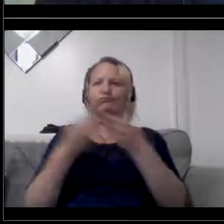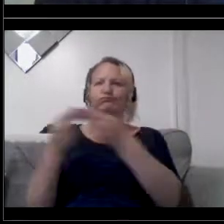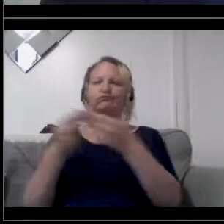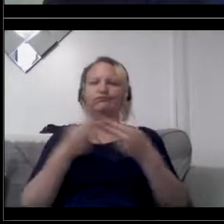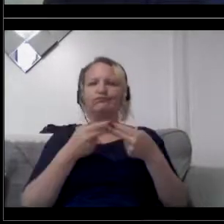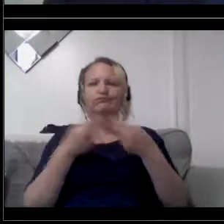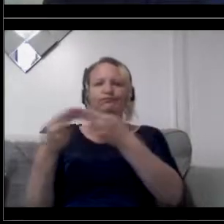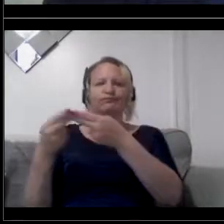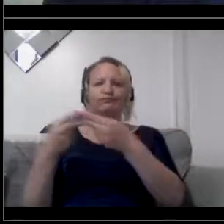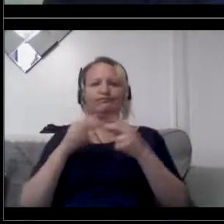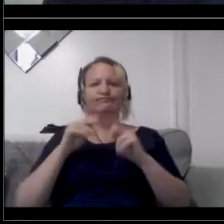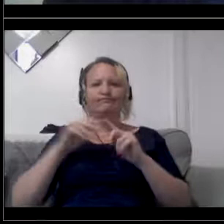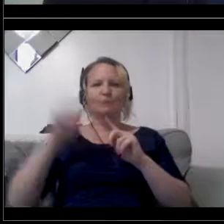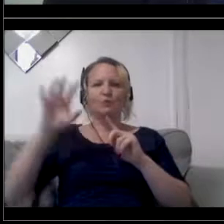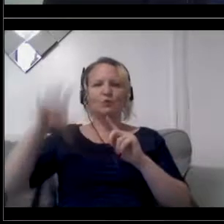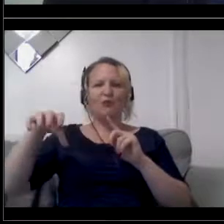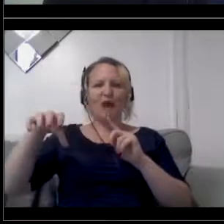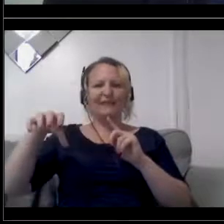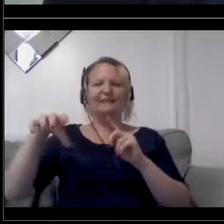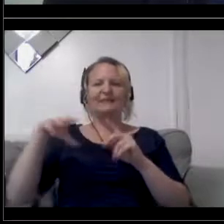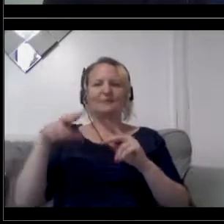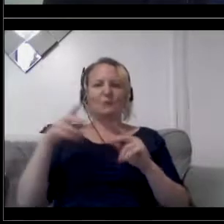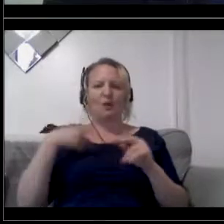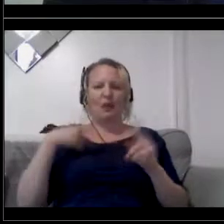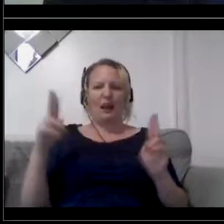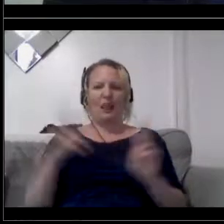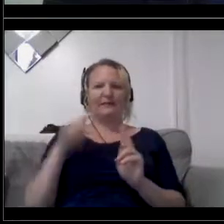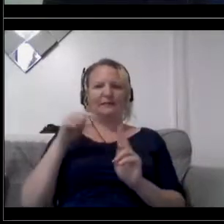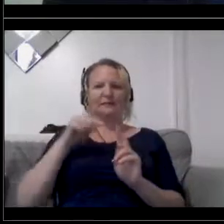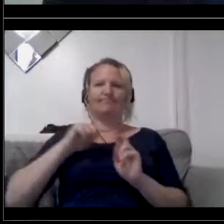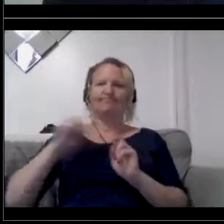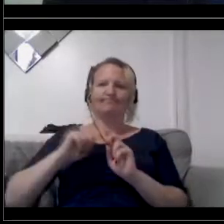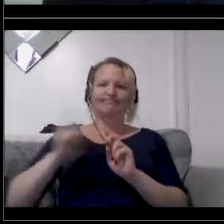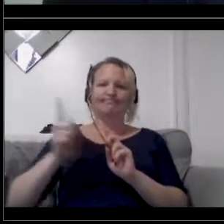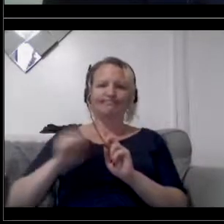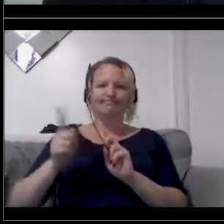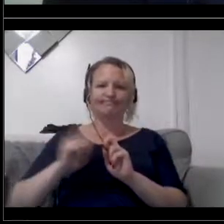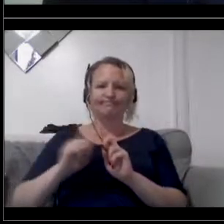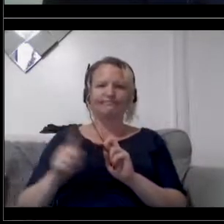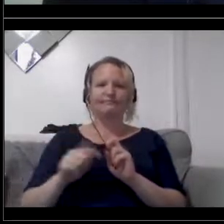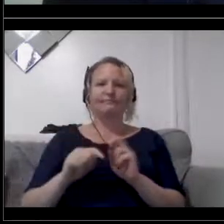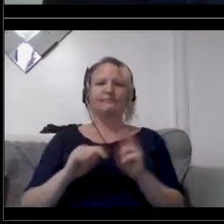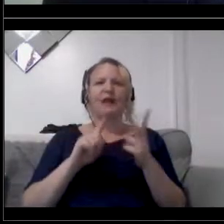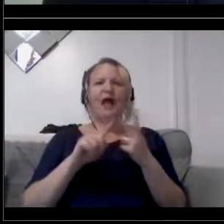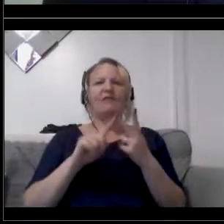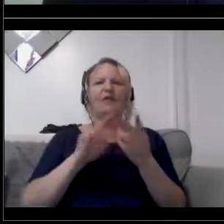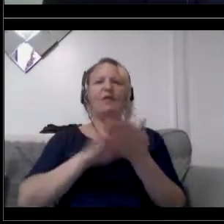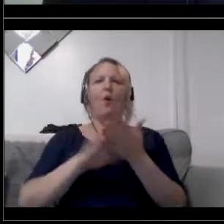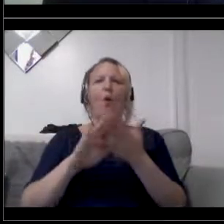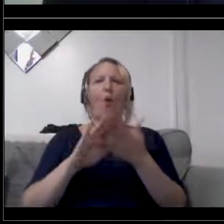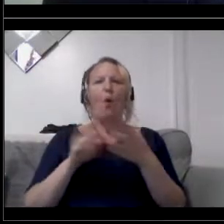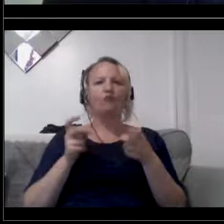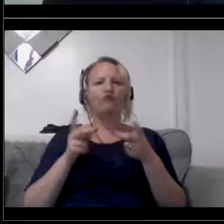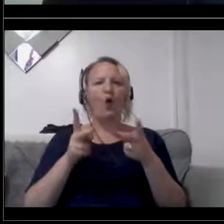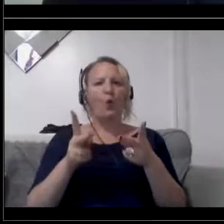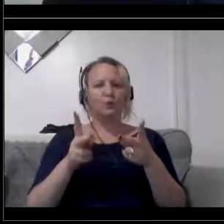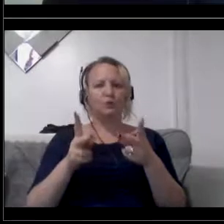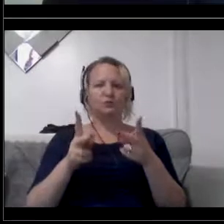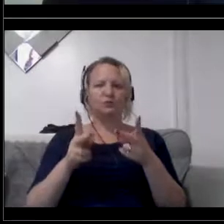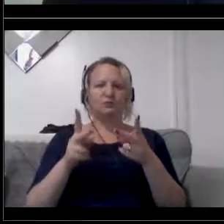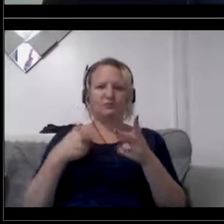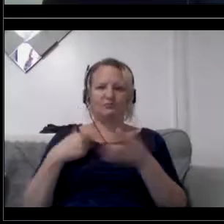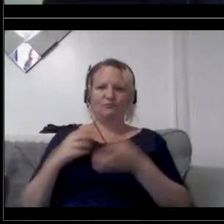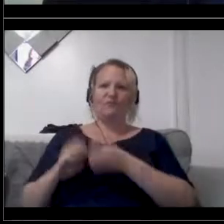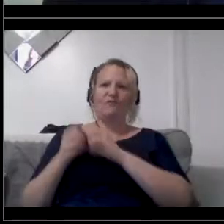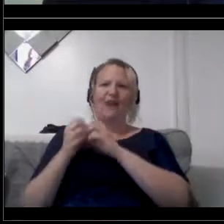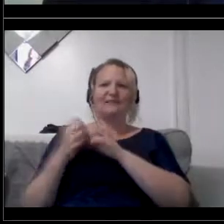and onto the site construction. And then there's maximizing the use of haul roads. So there's several mitigation measures to reduce